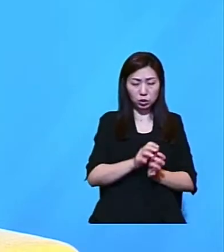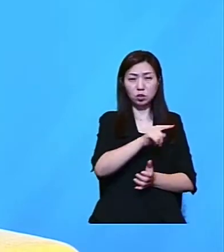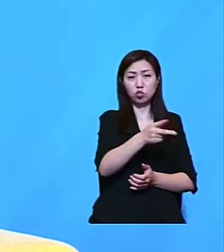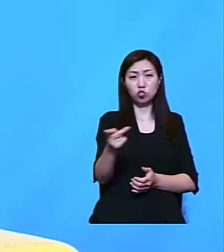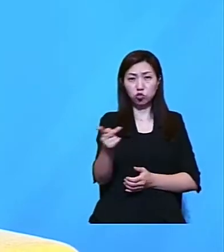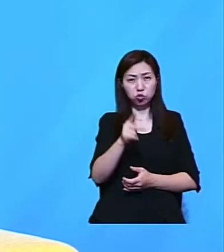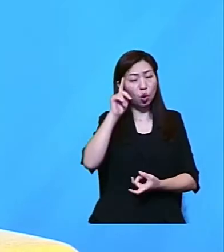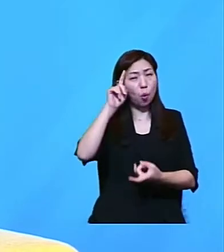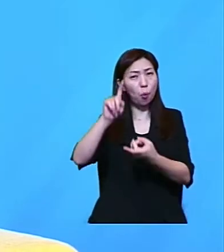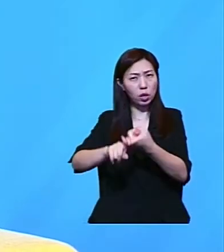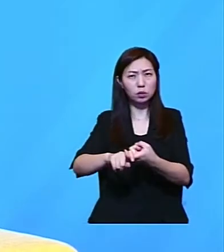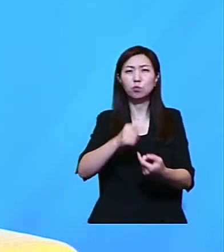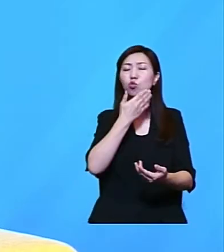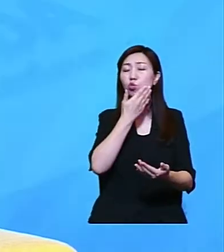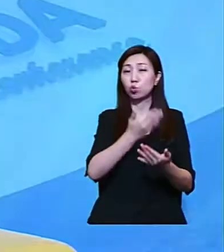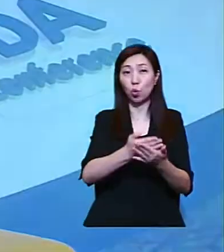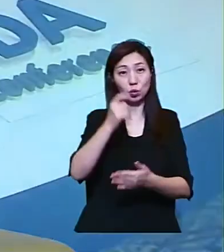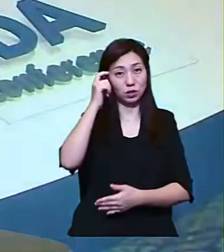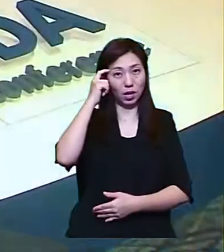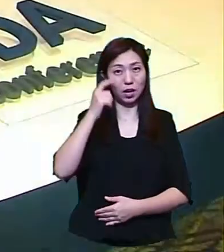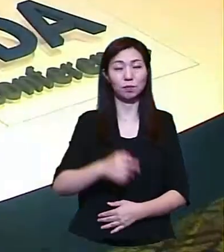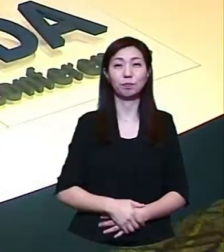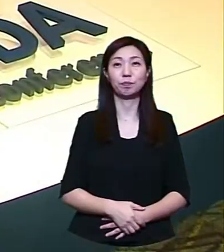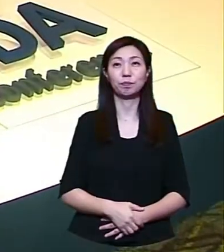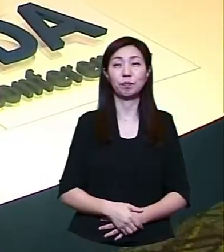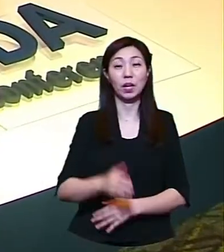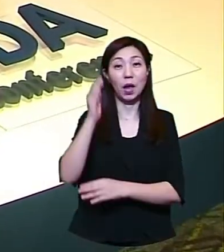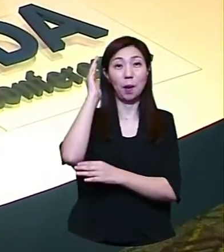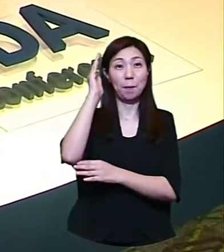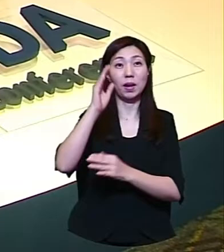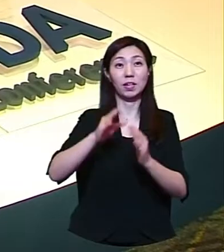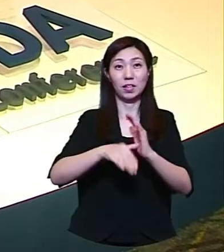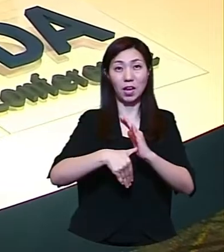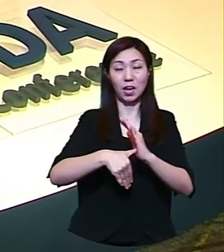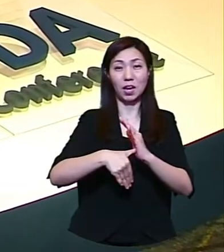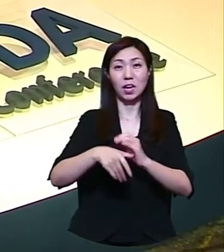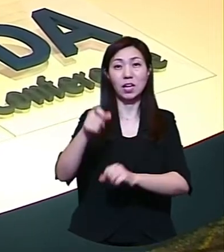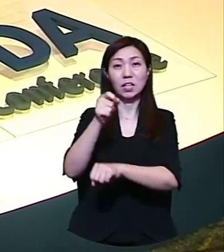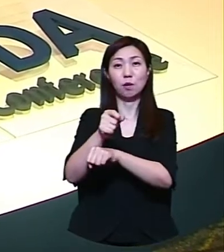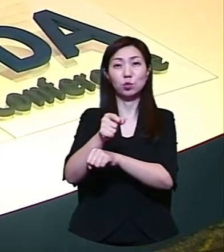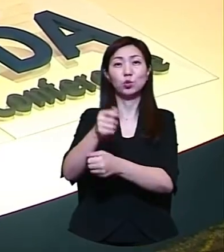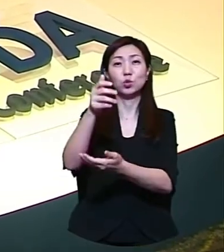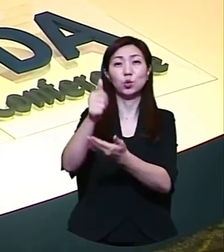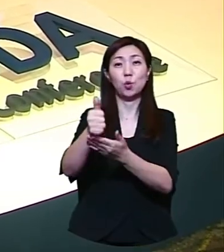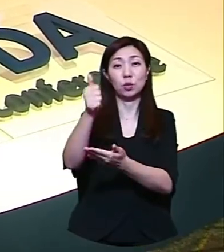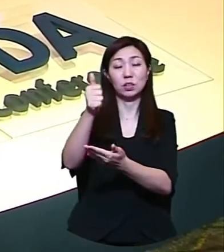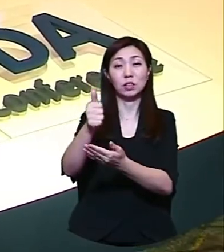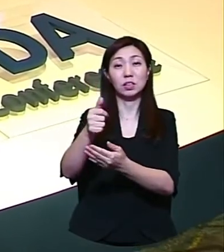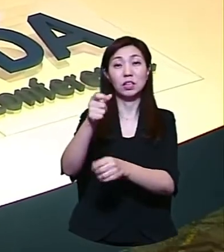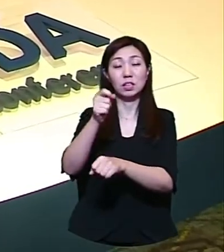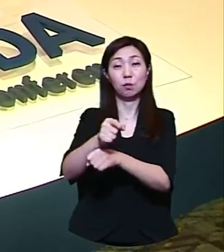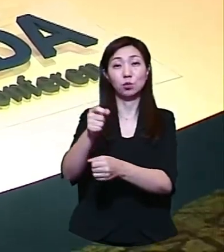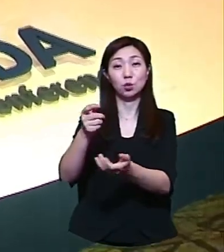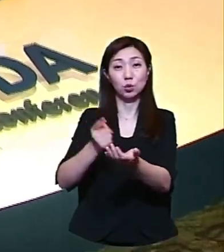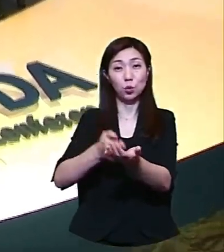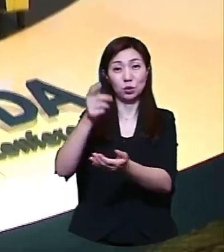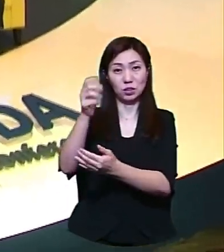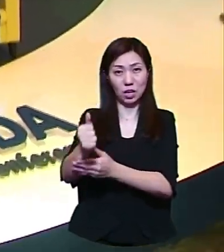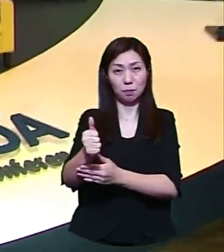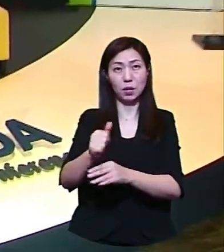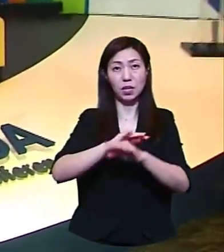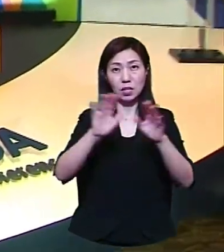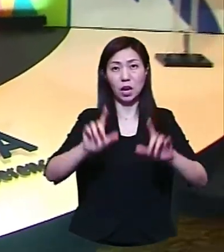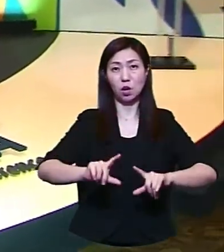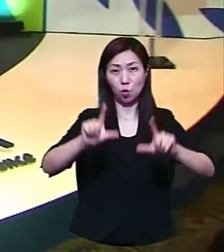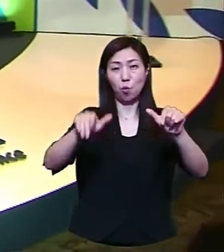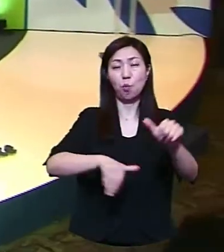also, I think you highlight the importance of, the climate adaptation, linking with the SDGs and so on.